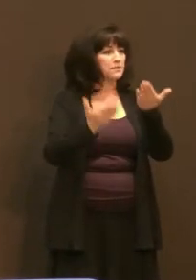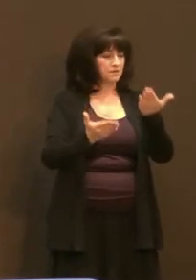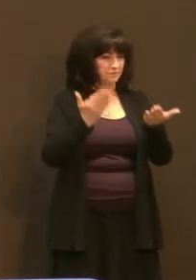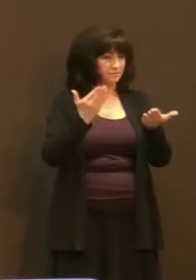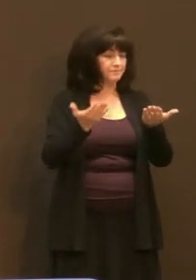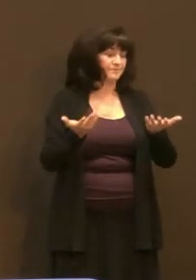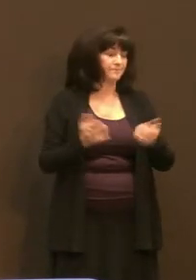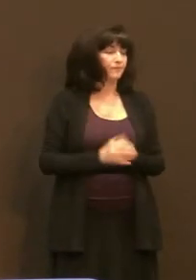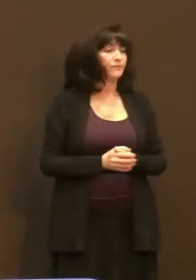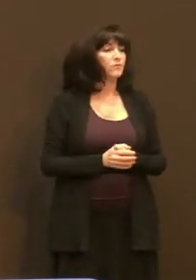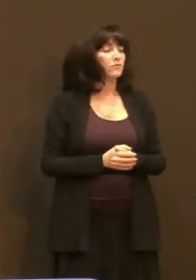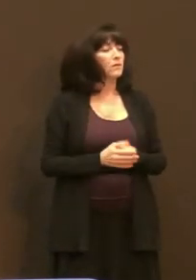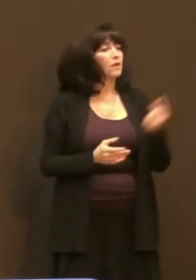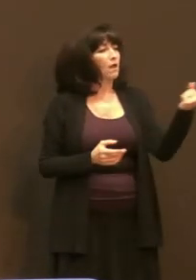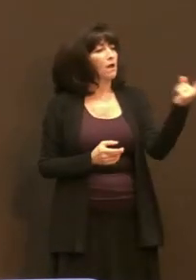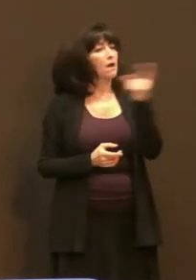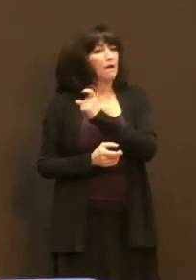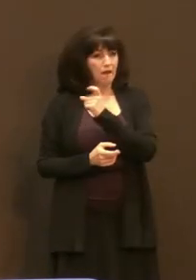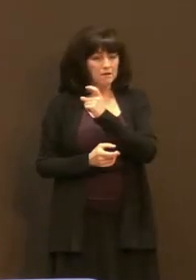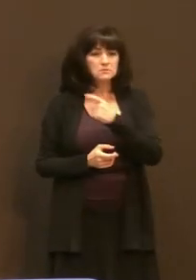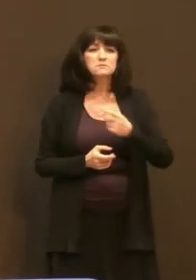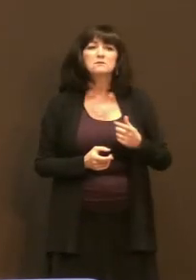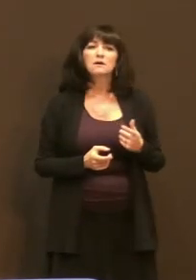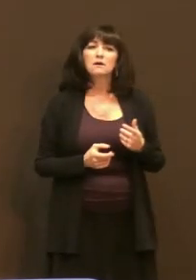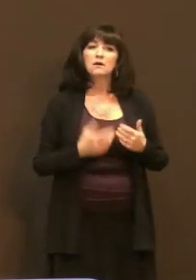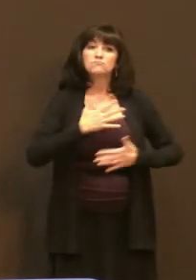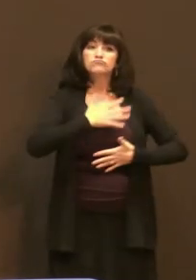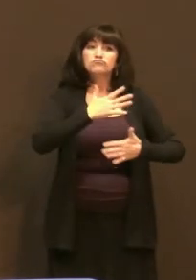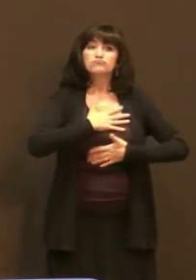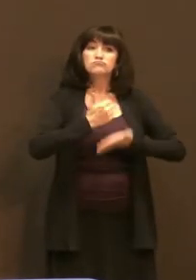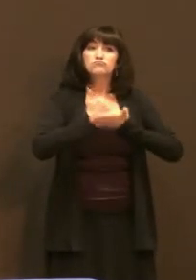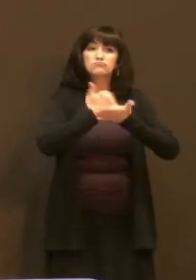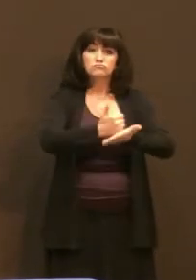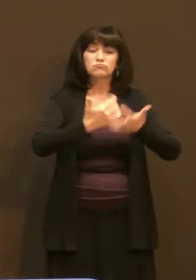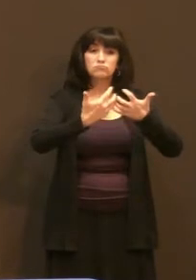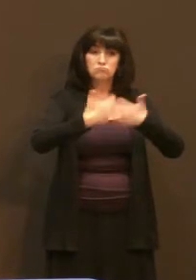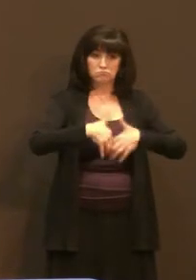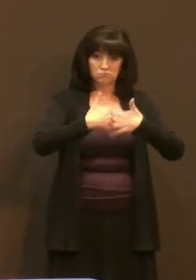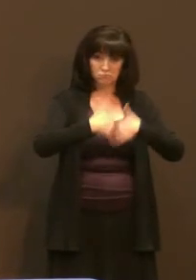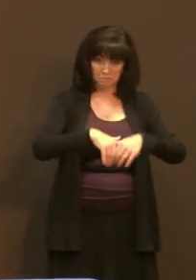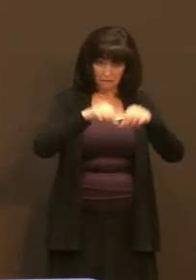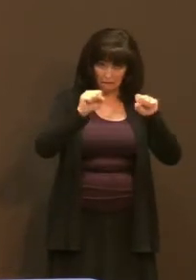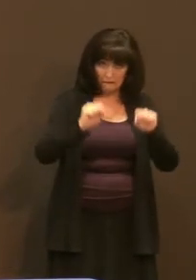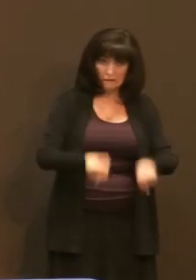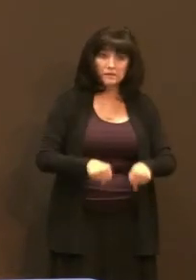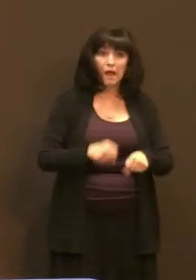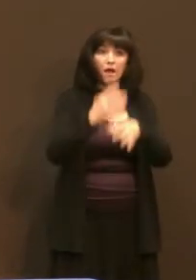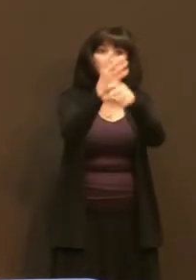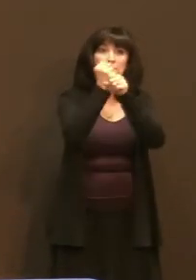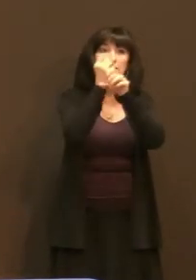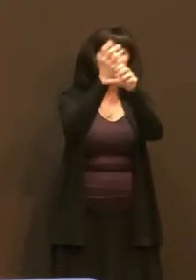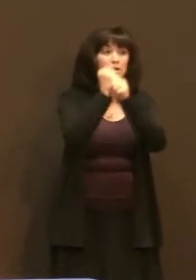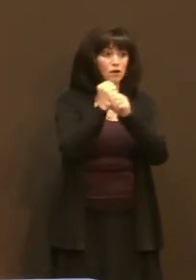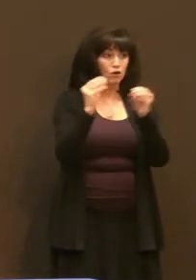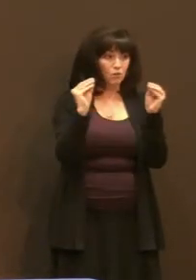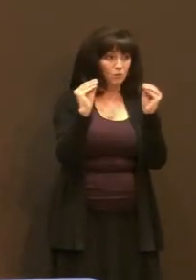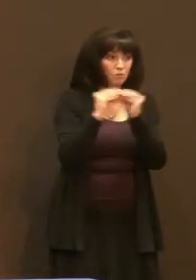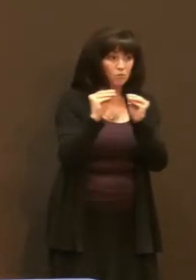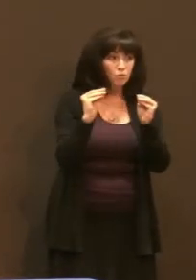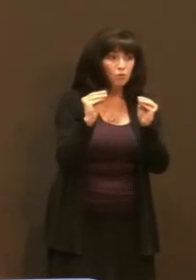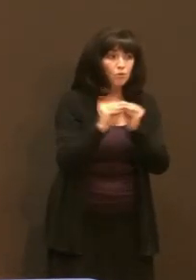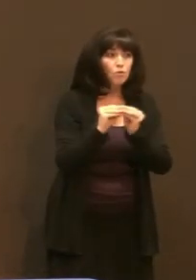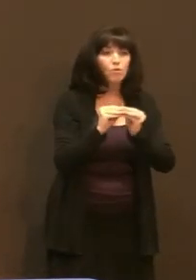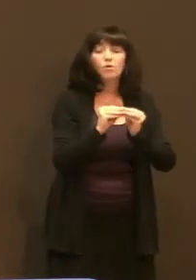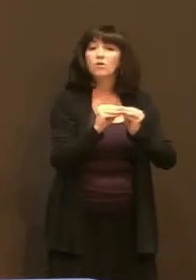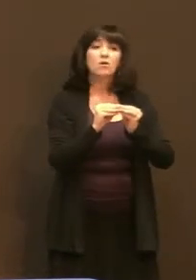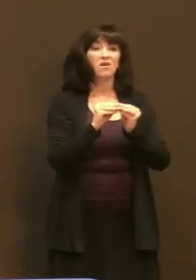to get more, or just with hospitalizations being lower than what was expected, Is there any thought that these ventilators might be donated to